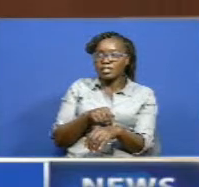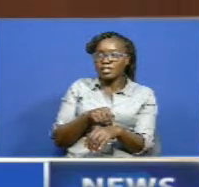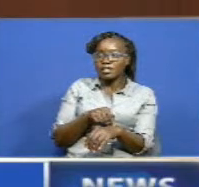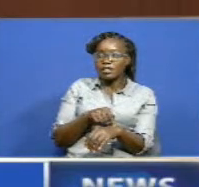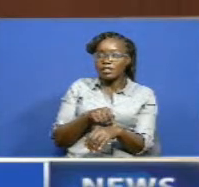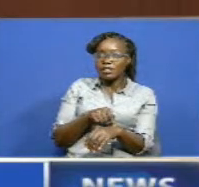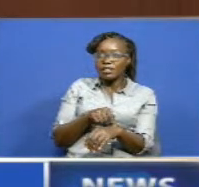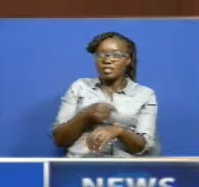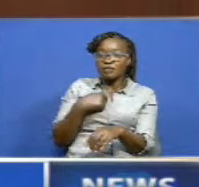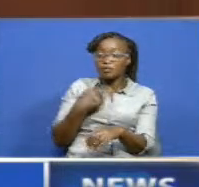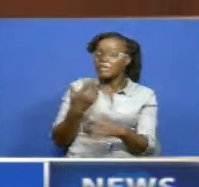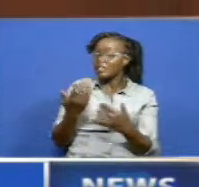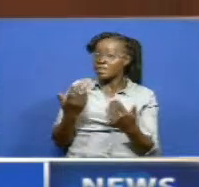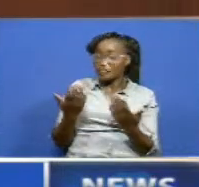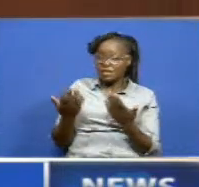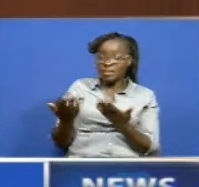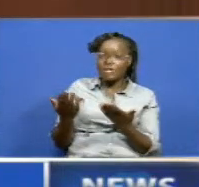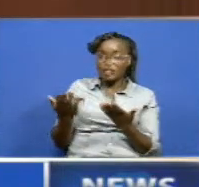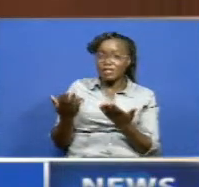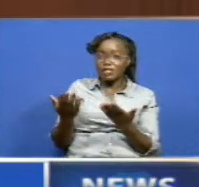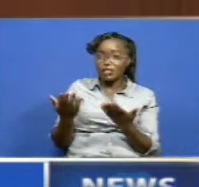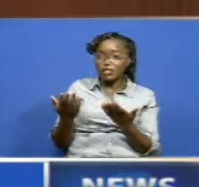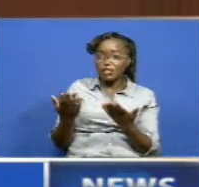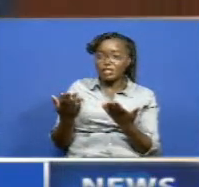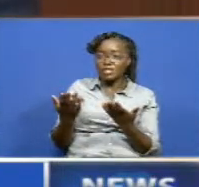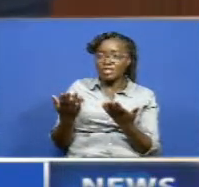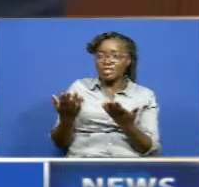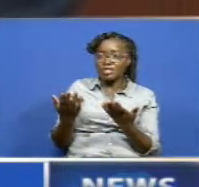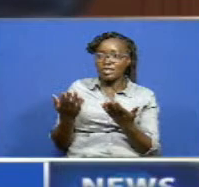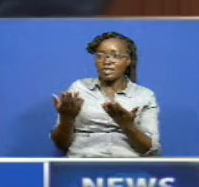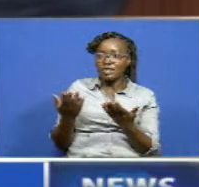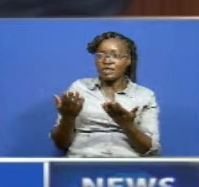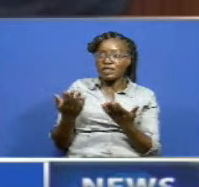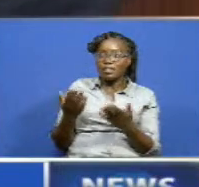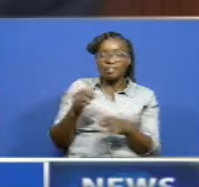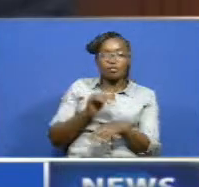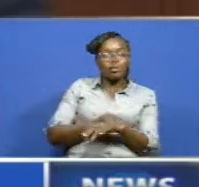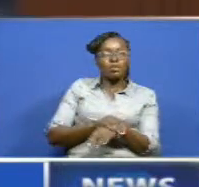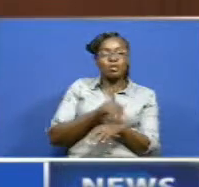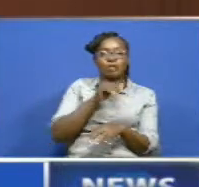have been in the hands of my good brother,